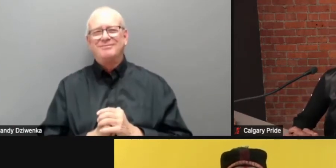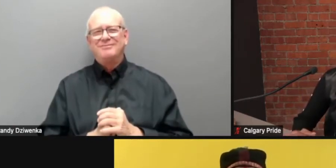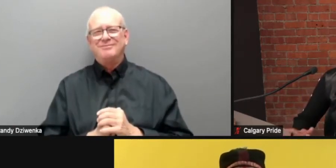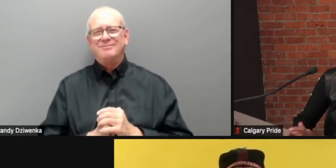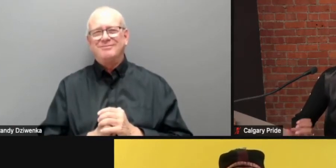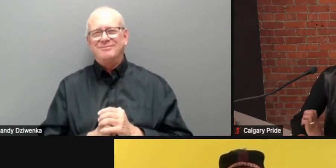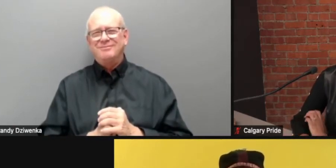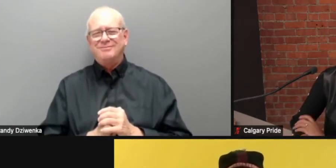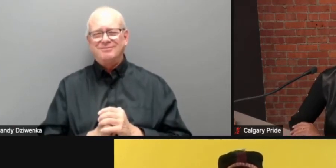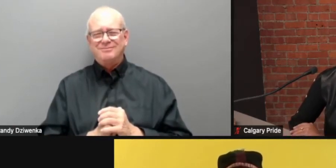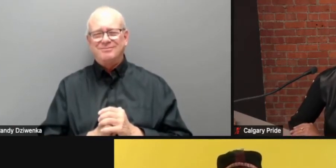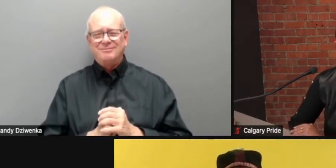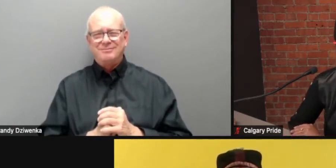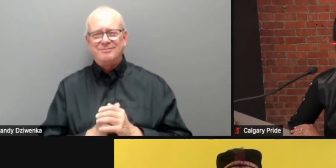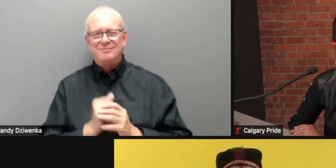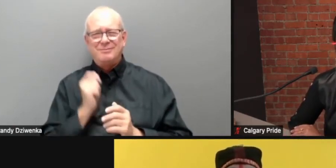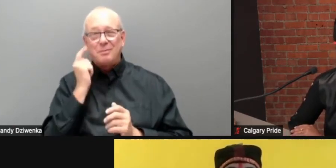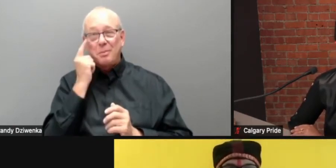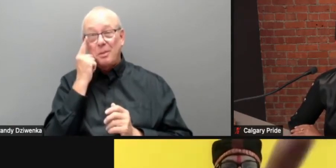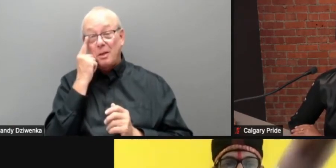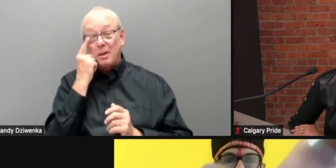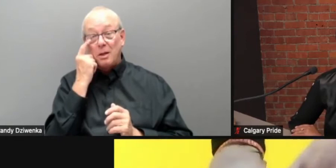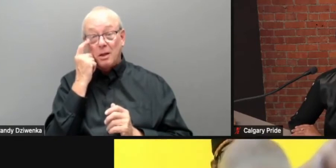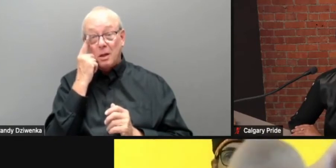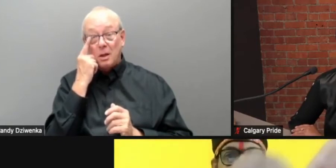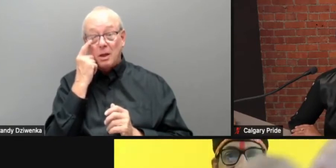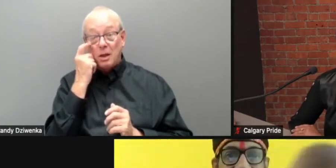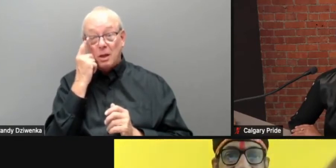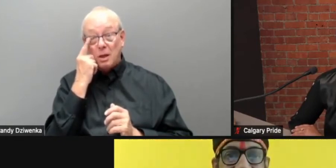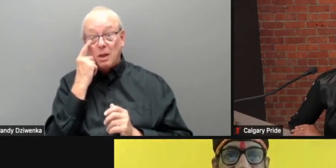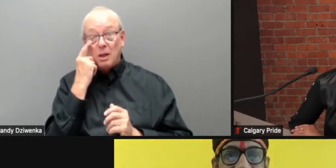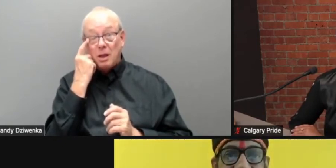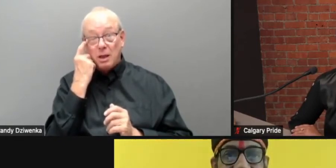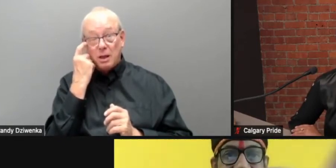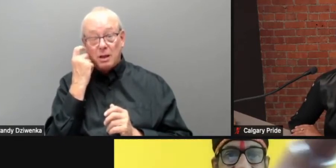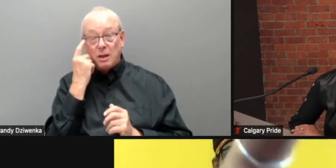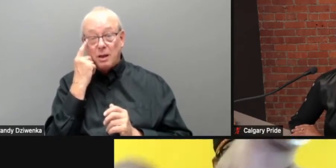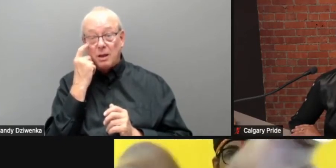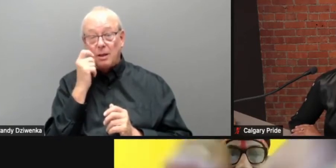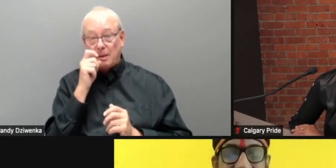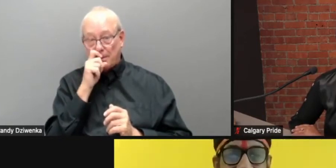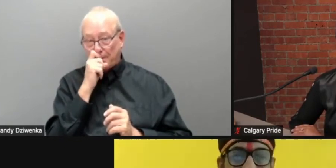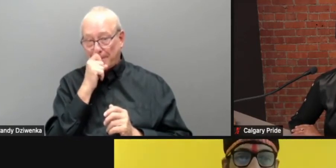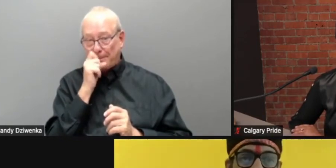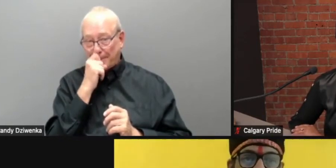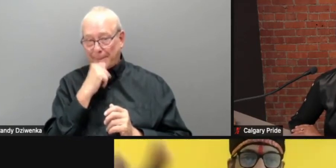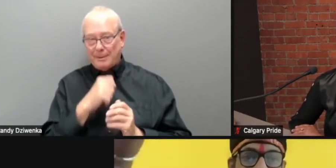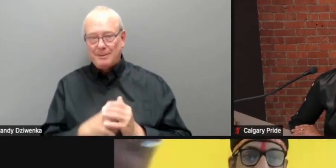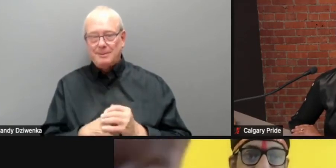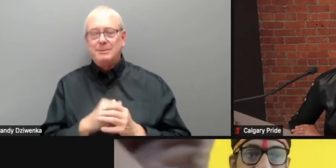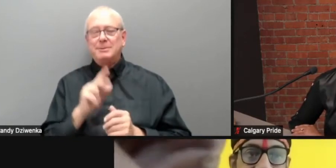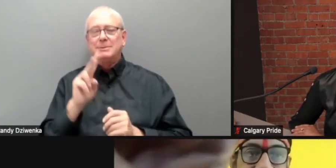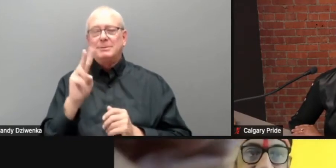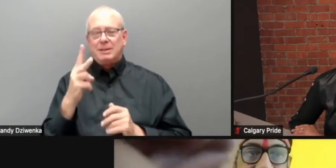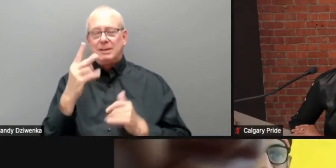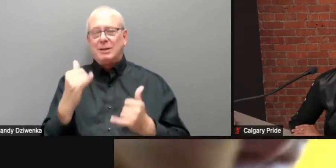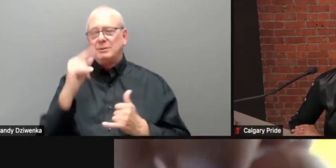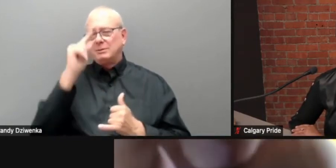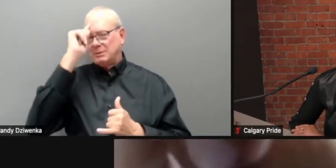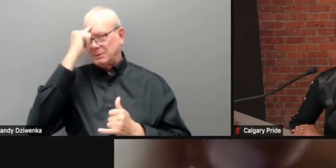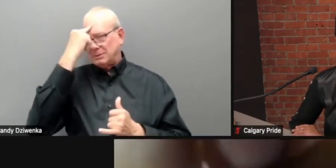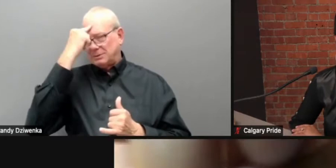We have another treat for you, for those who are online. It's a second Indian classical dance piece for Lord